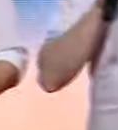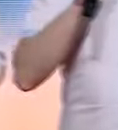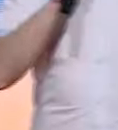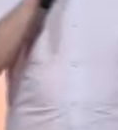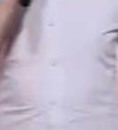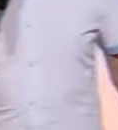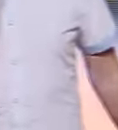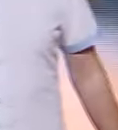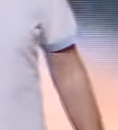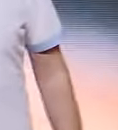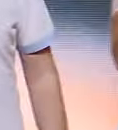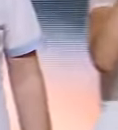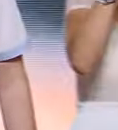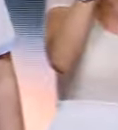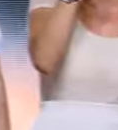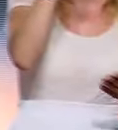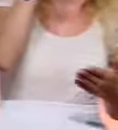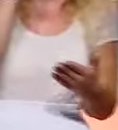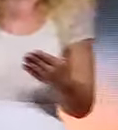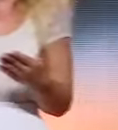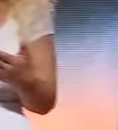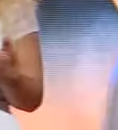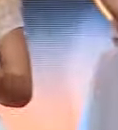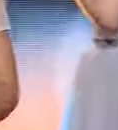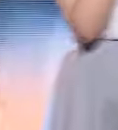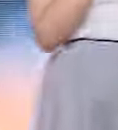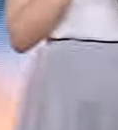I know you can show me.